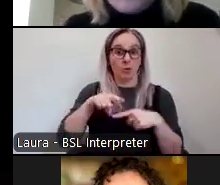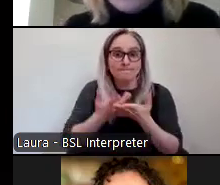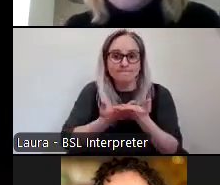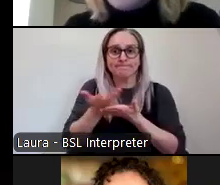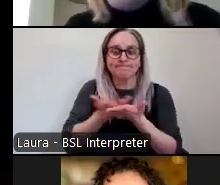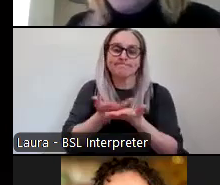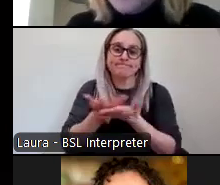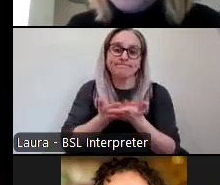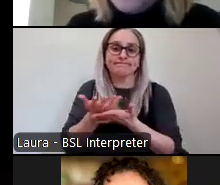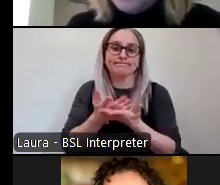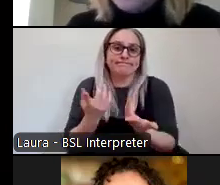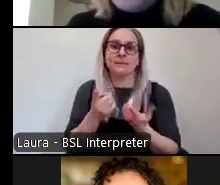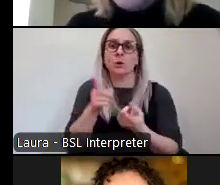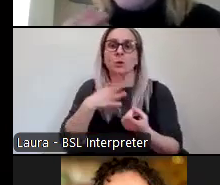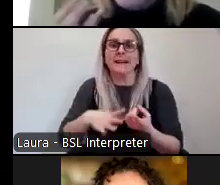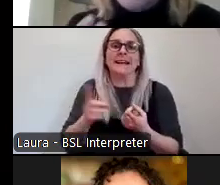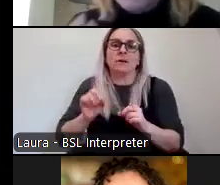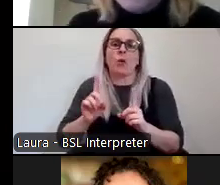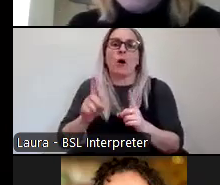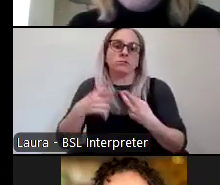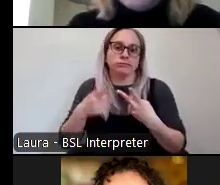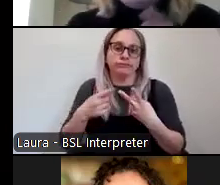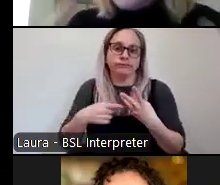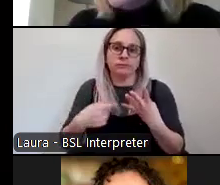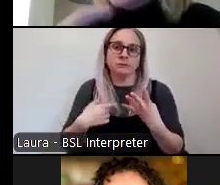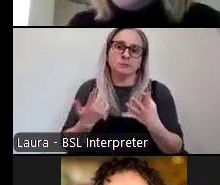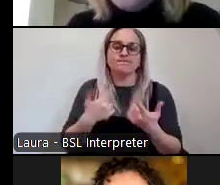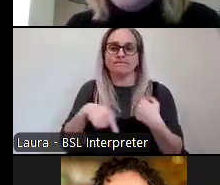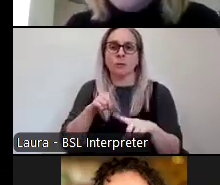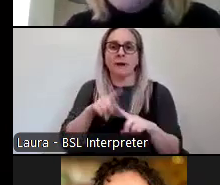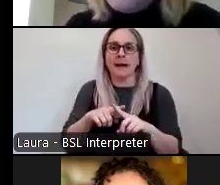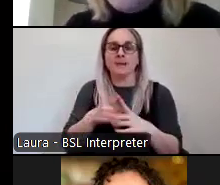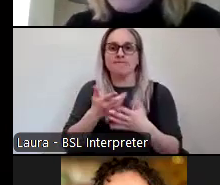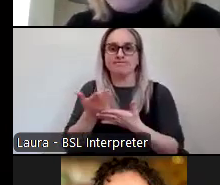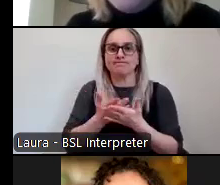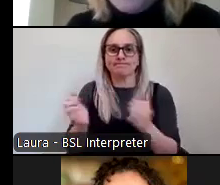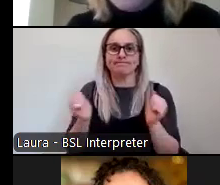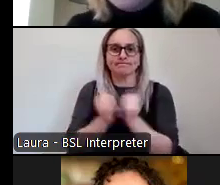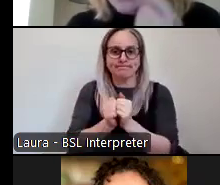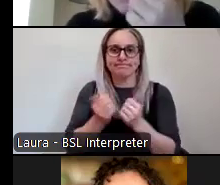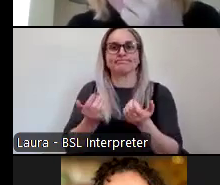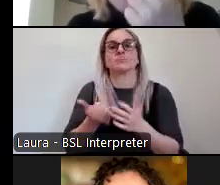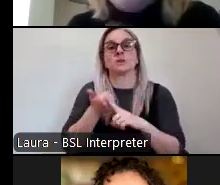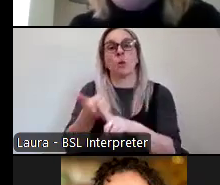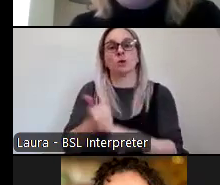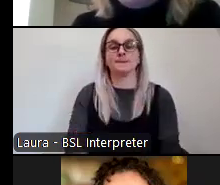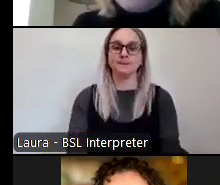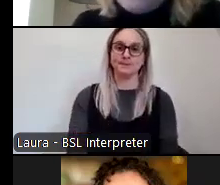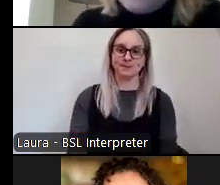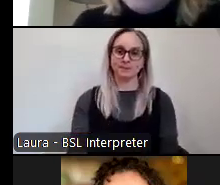with fellows about what that support might look like, and support you in putting provisions in place to undertake that.